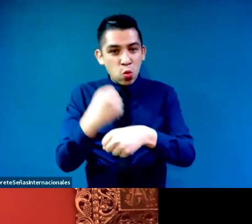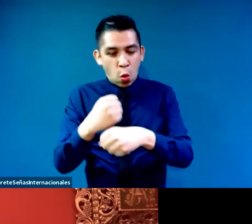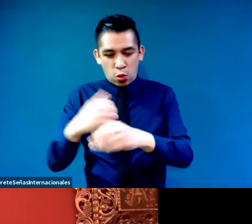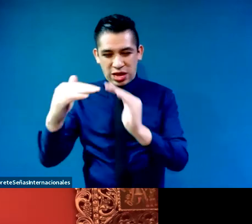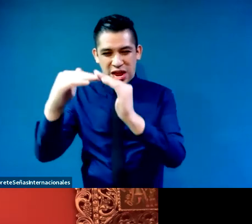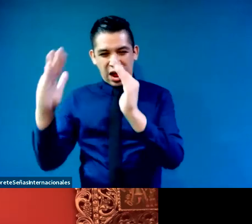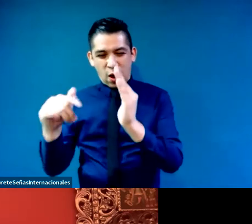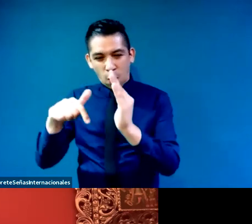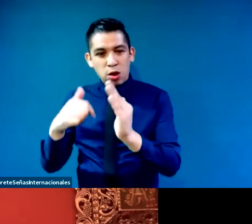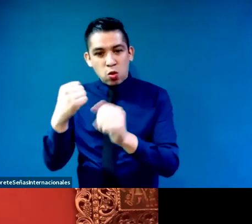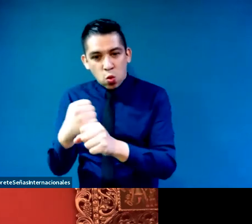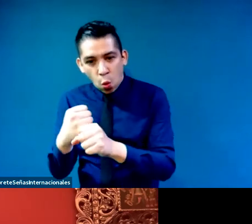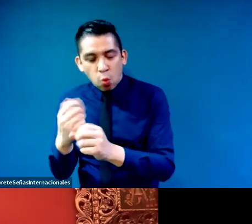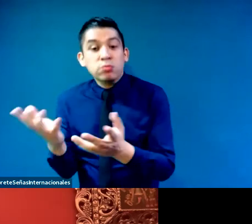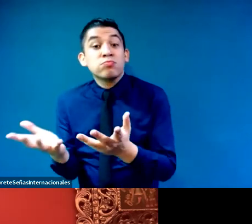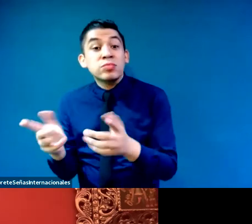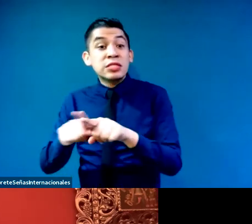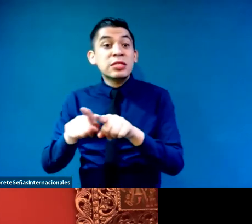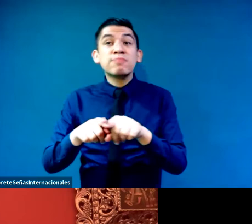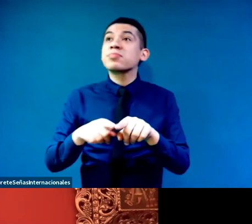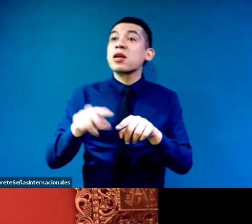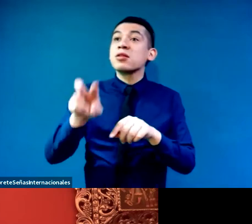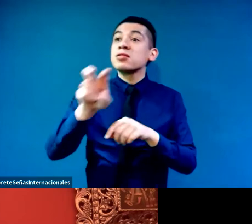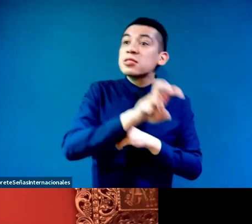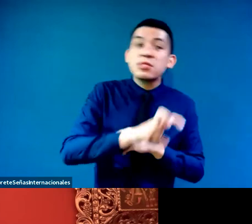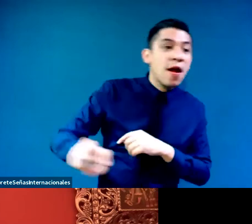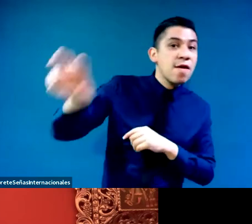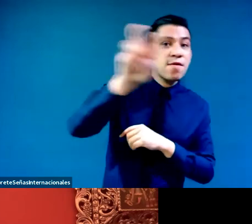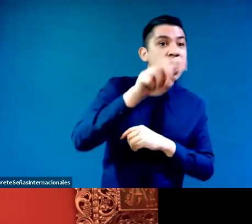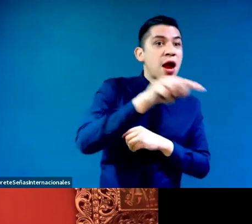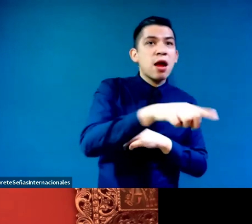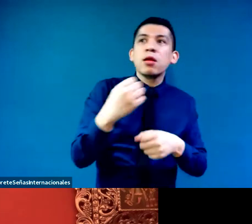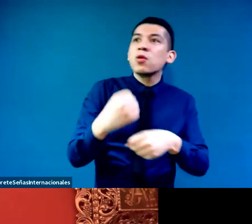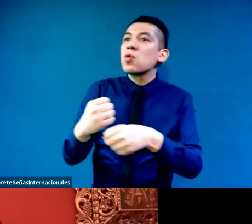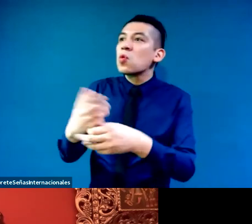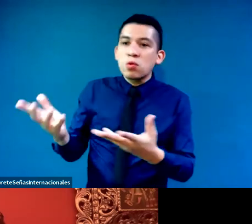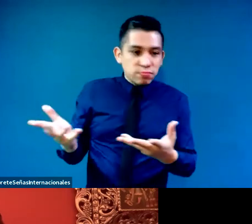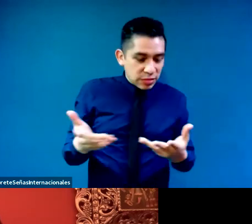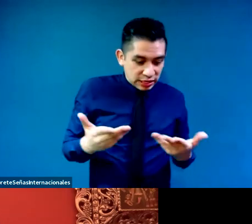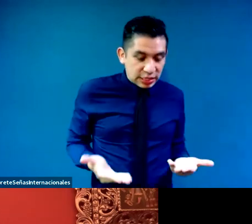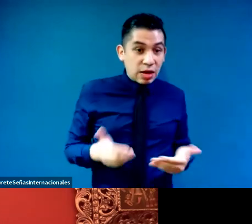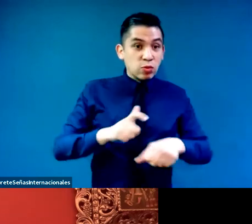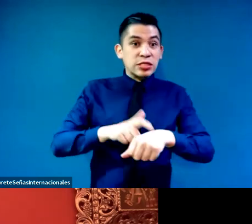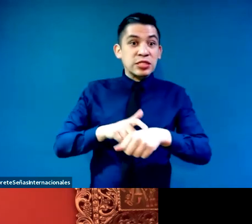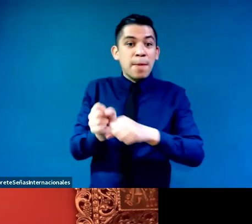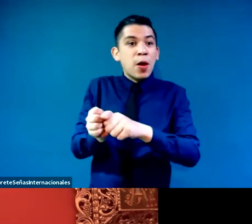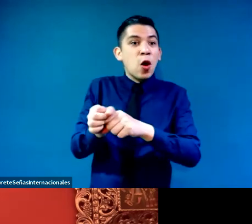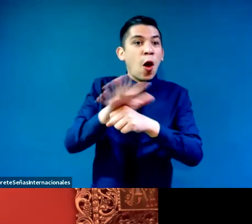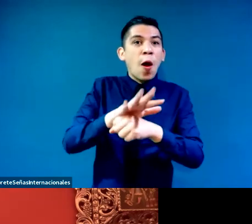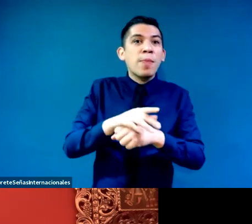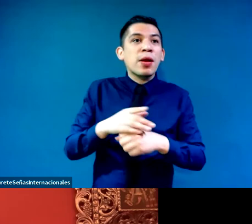as frontline workers, as nurses, and as caregivers, both in the medical sector and at